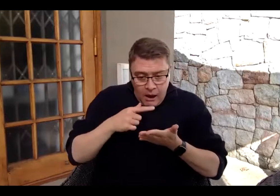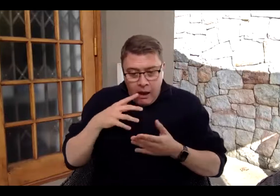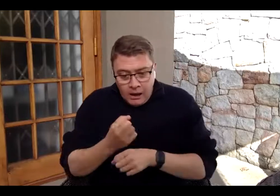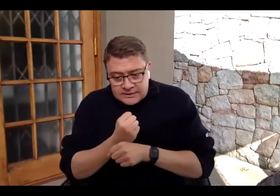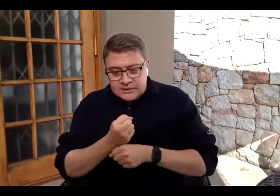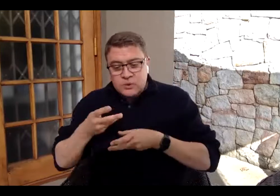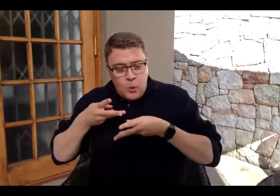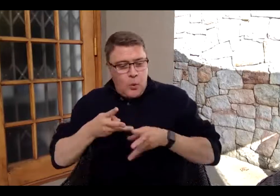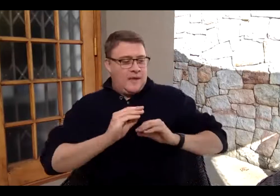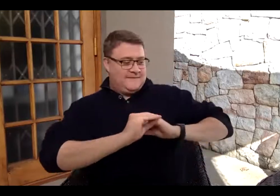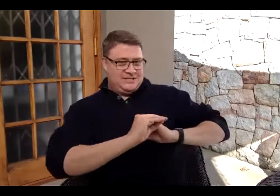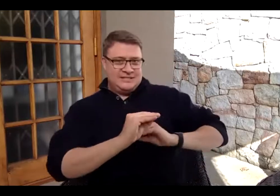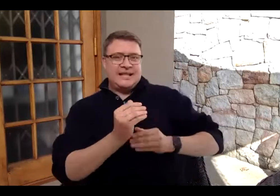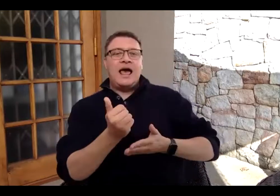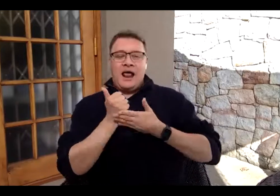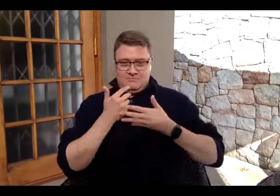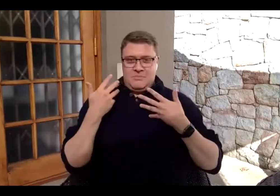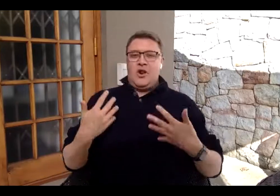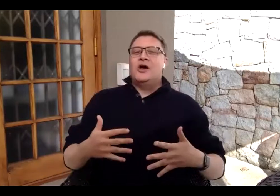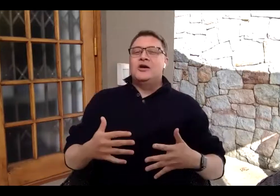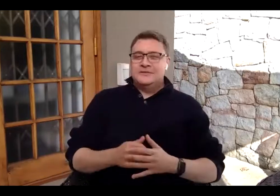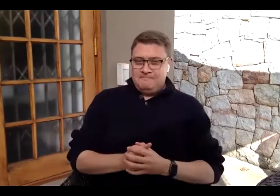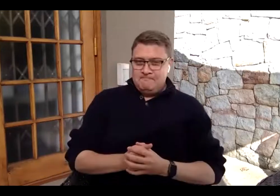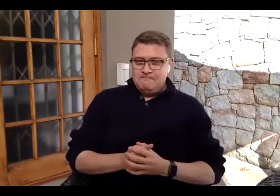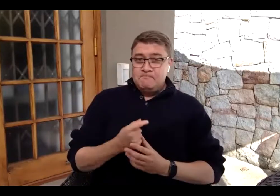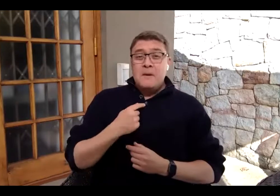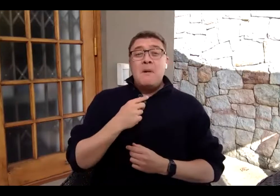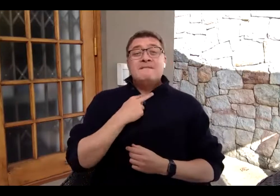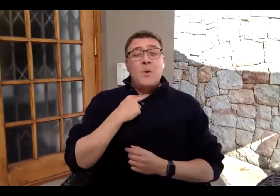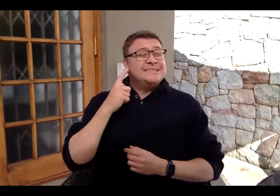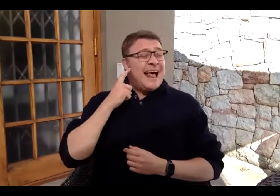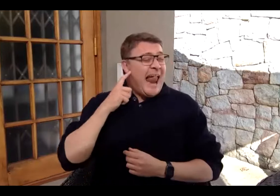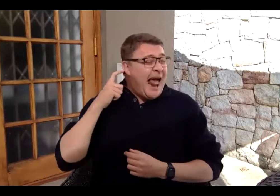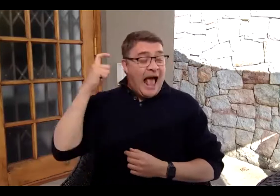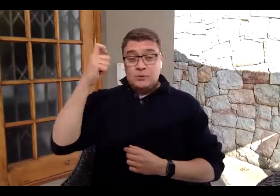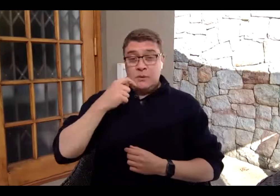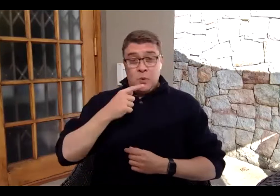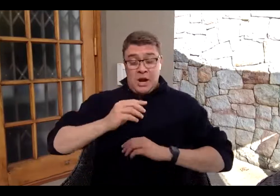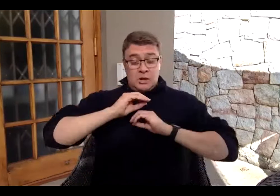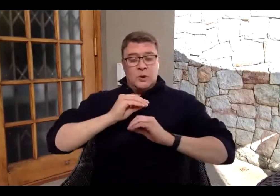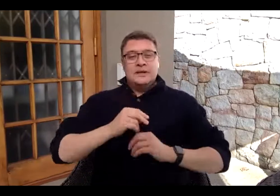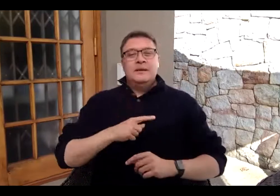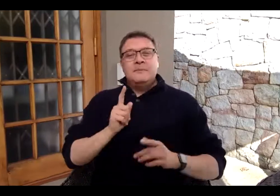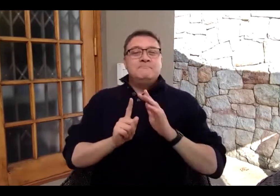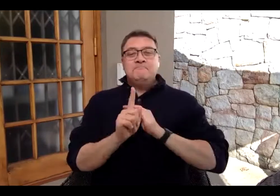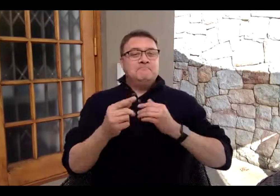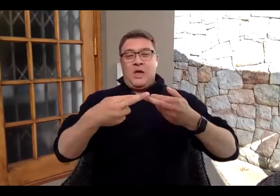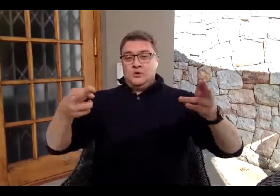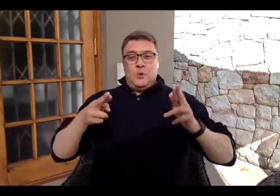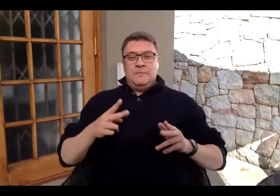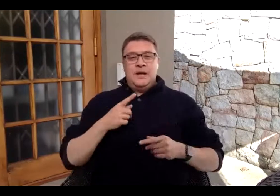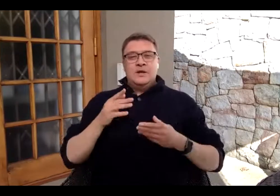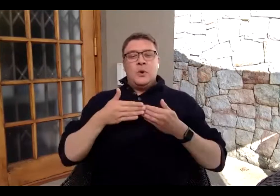help them quite a lot. Like example, I have a very loud voice. So when I taught, every time I walk into that door, I needed to